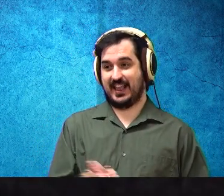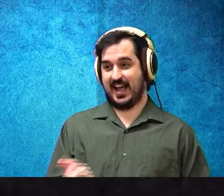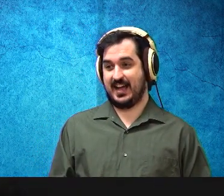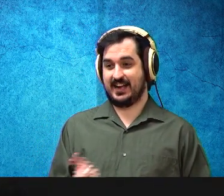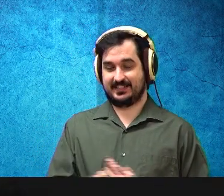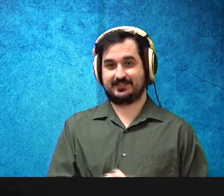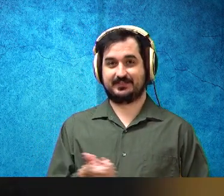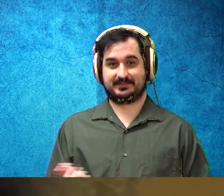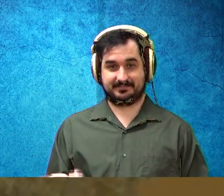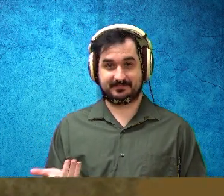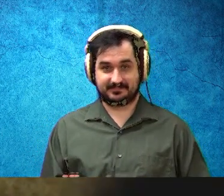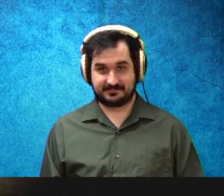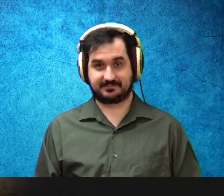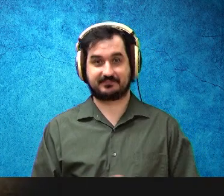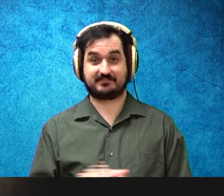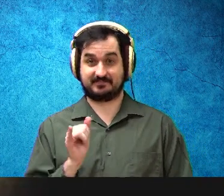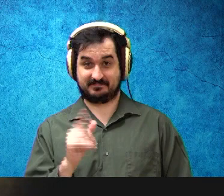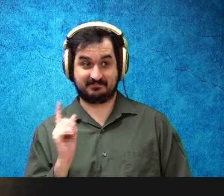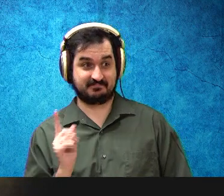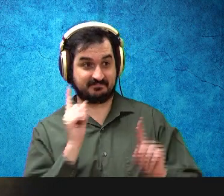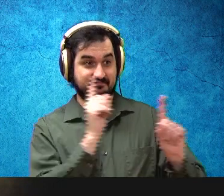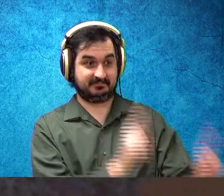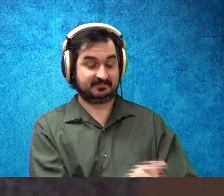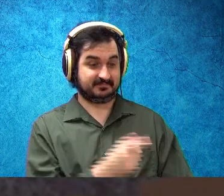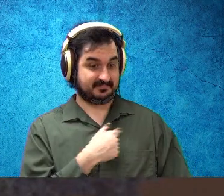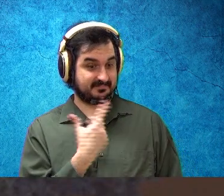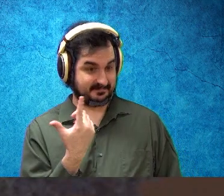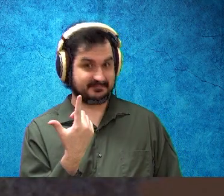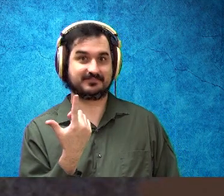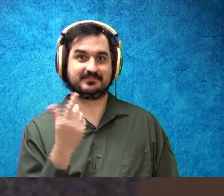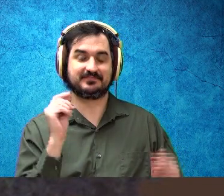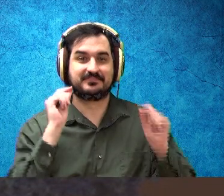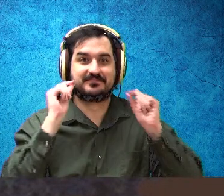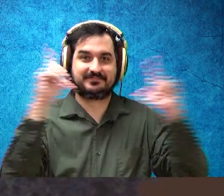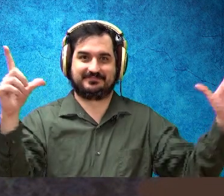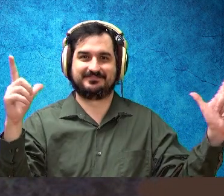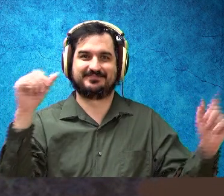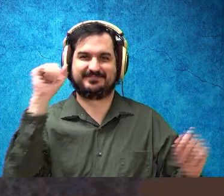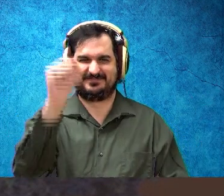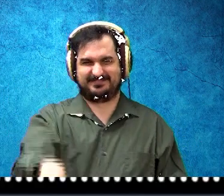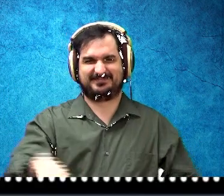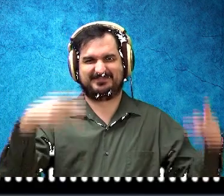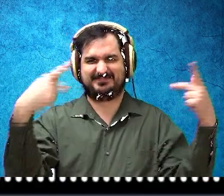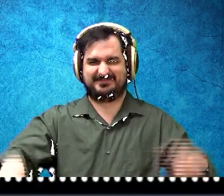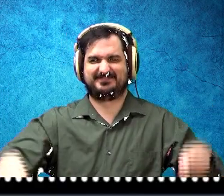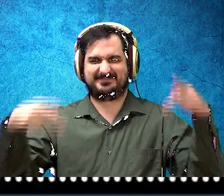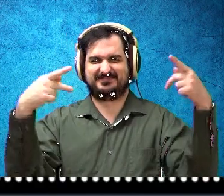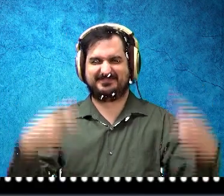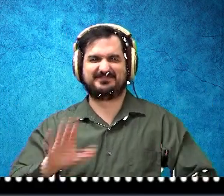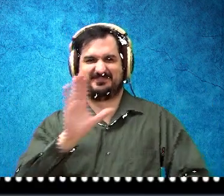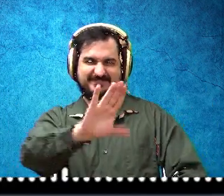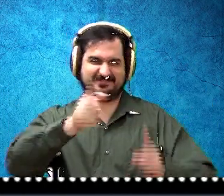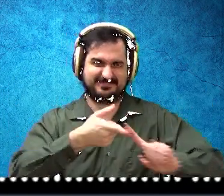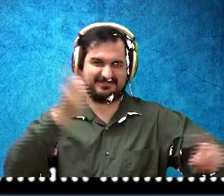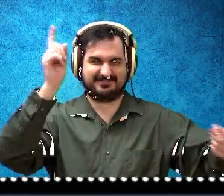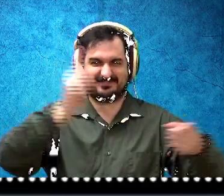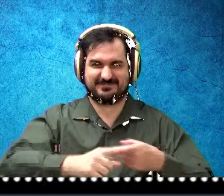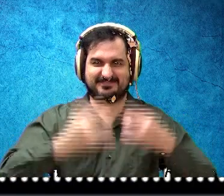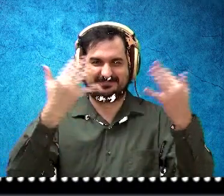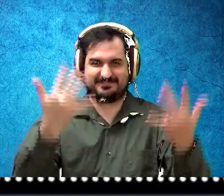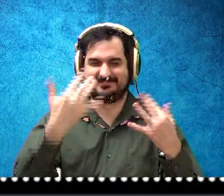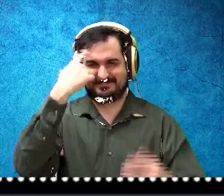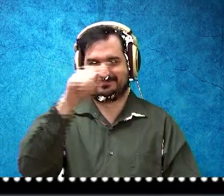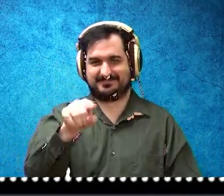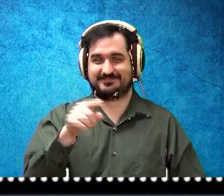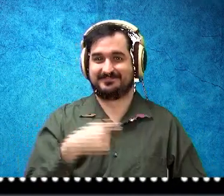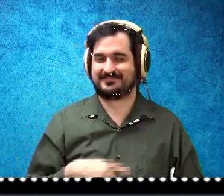dad leads you where you never been, and suddenly, Surprise! and yeah, it's all your friends. I read between the lines